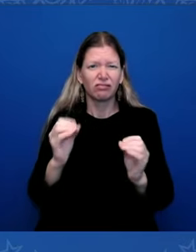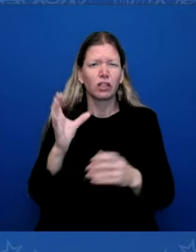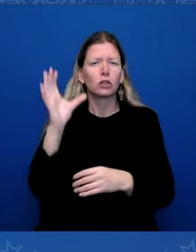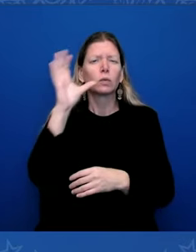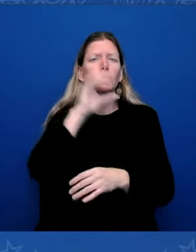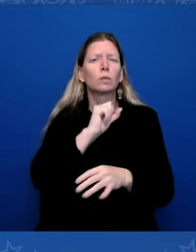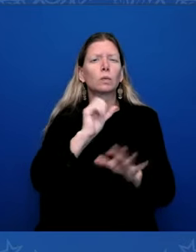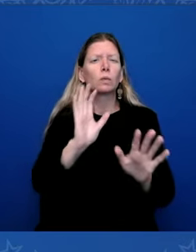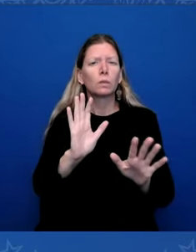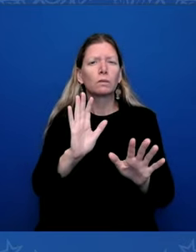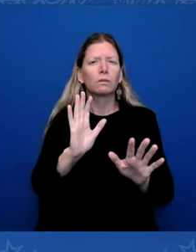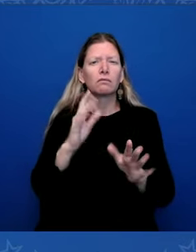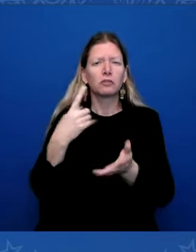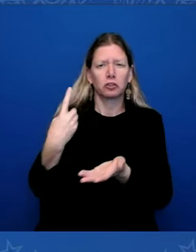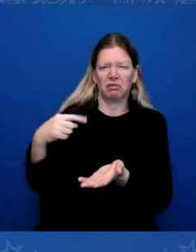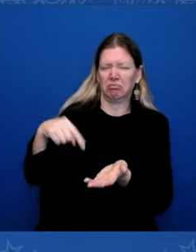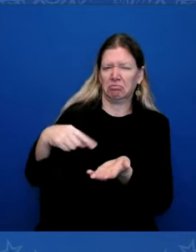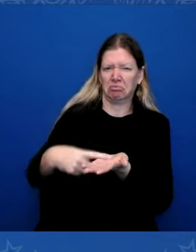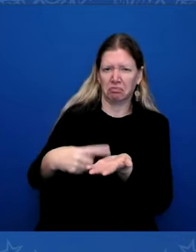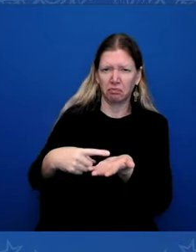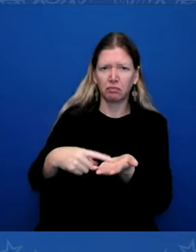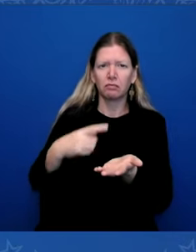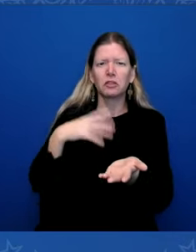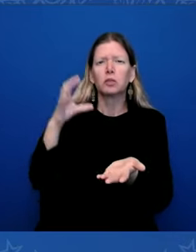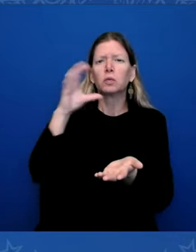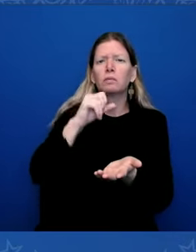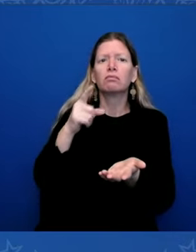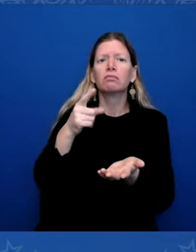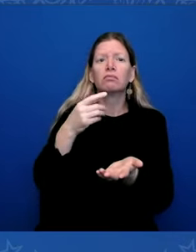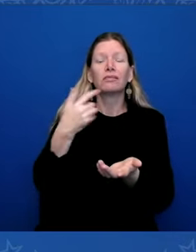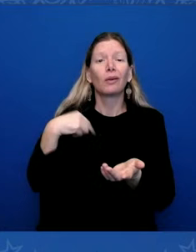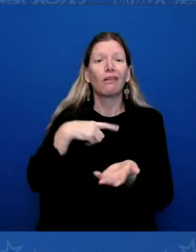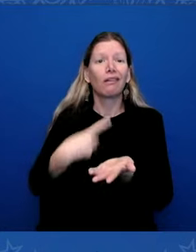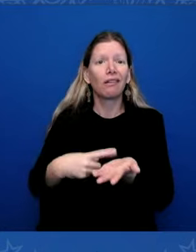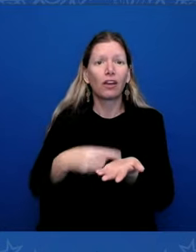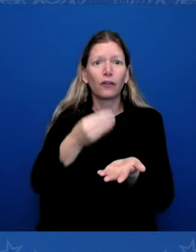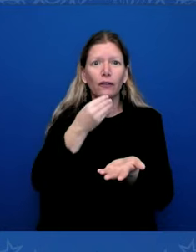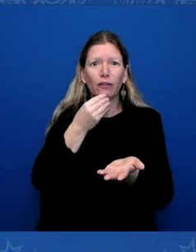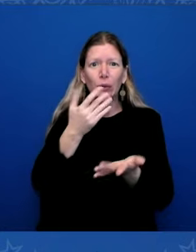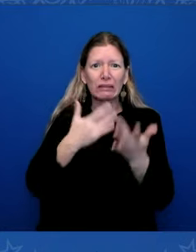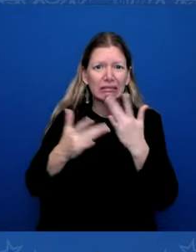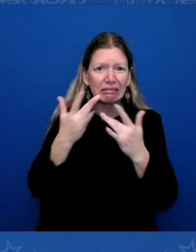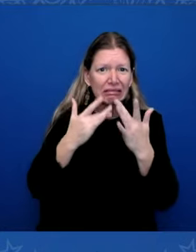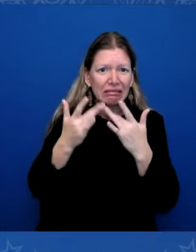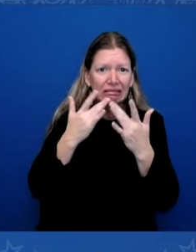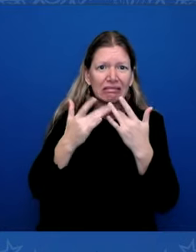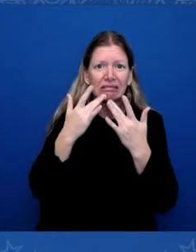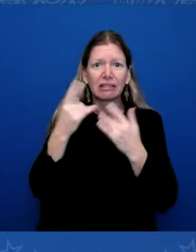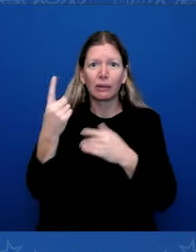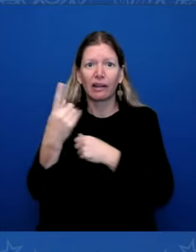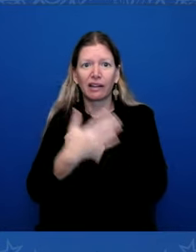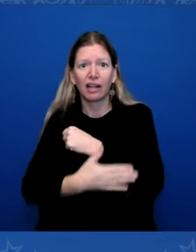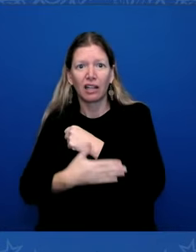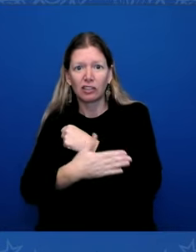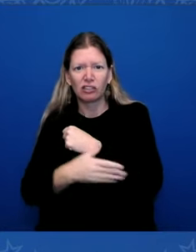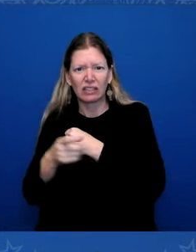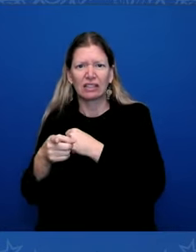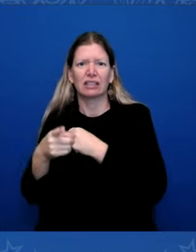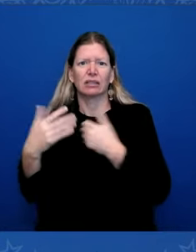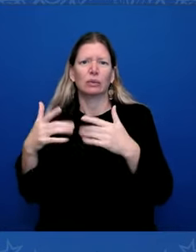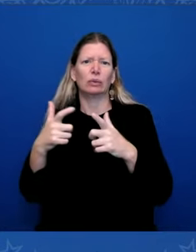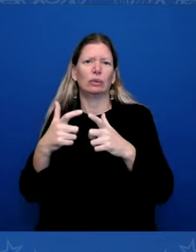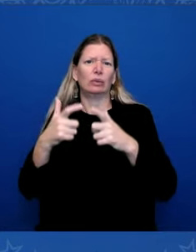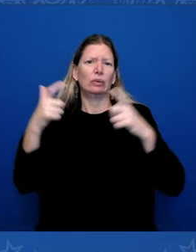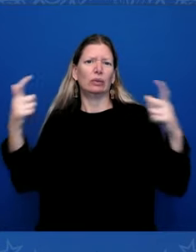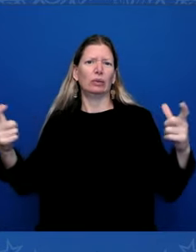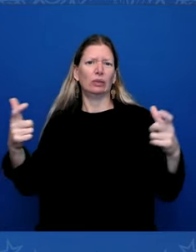an excess of foodstuffs and resources. How would they get it to where they're going to go? How are they going to do it? That's why we're